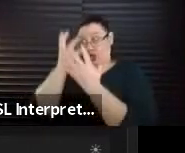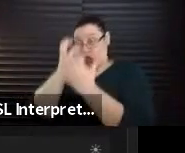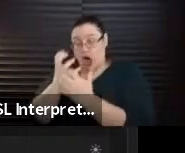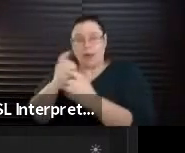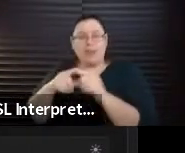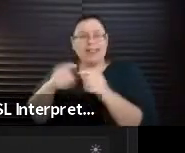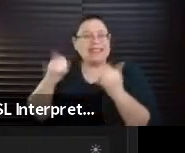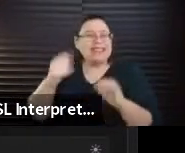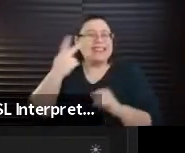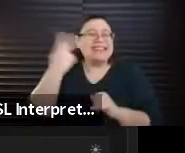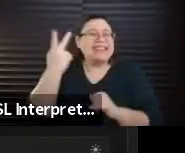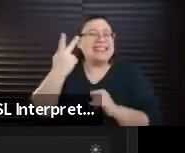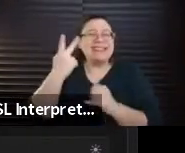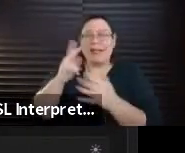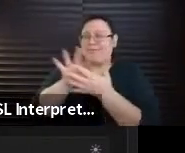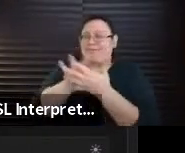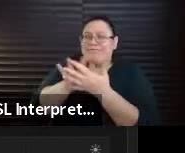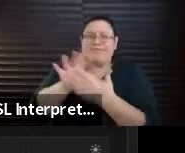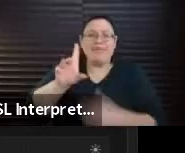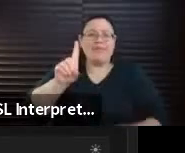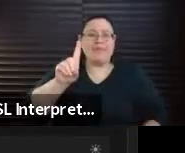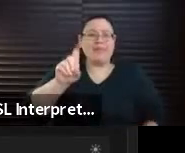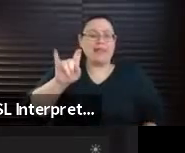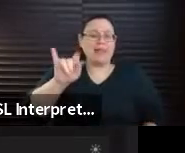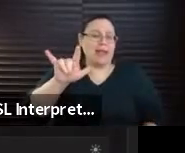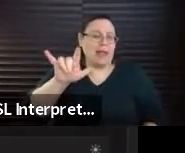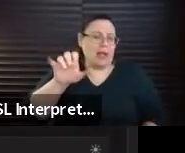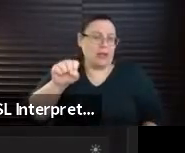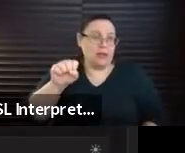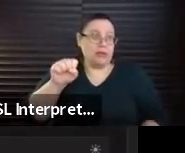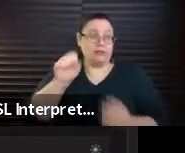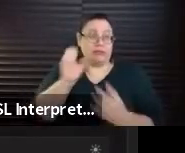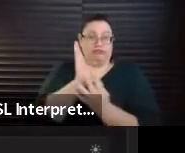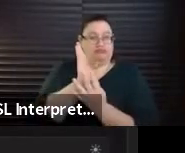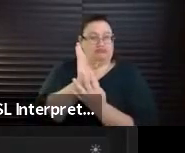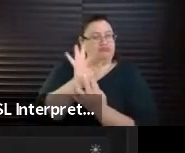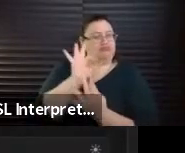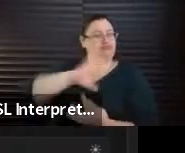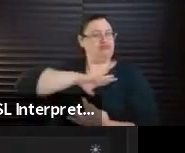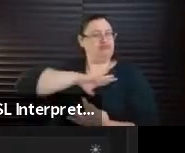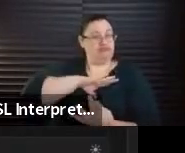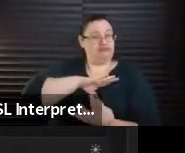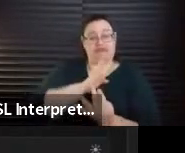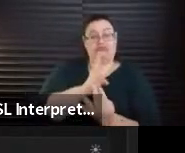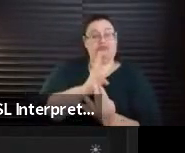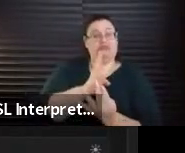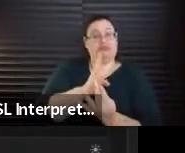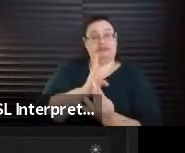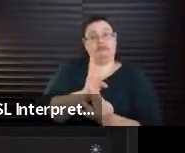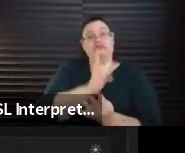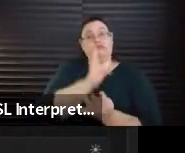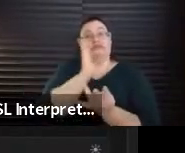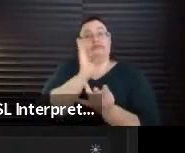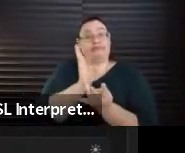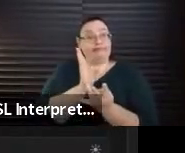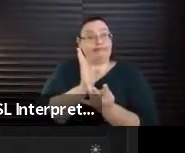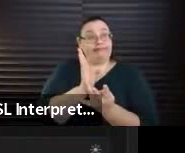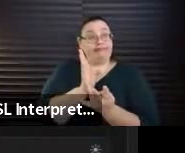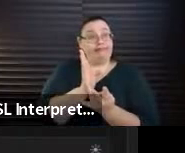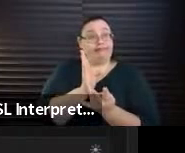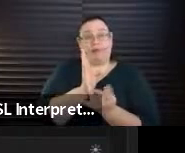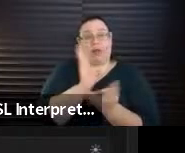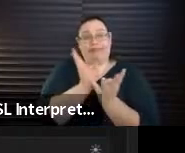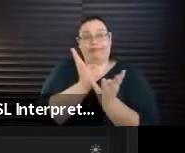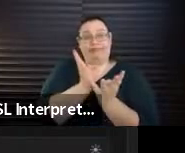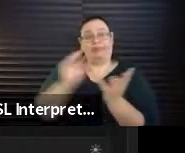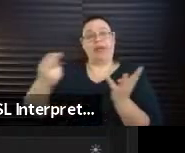So this is a pretty solid point for this. Now, we're going to immediately move over to the highlights of the image, which is